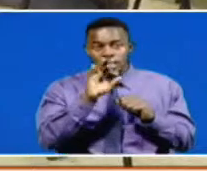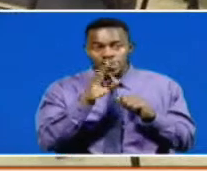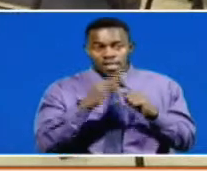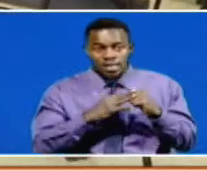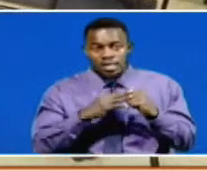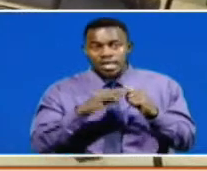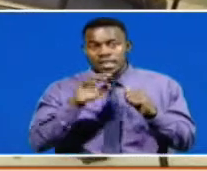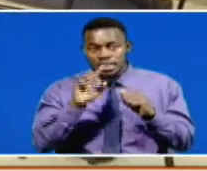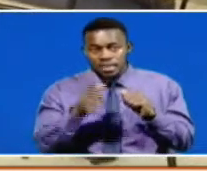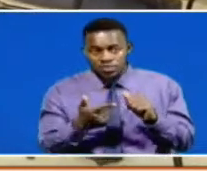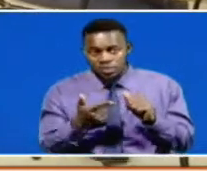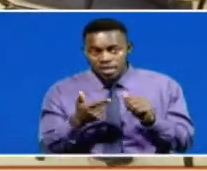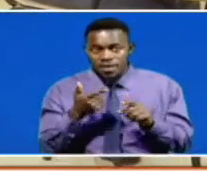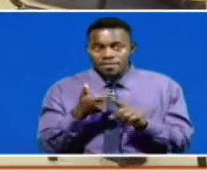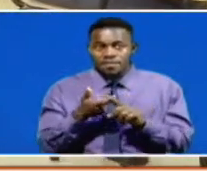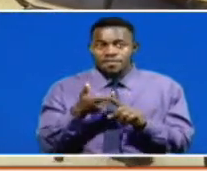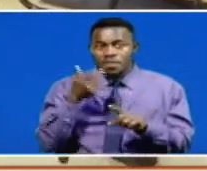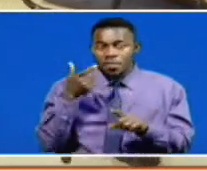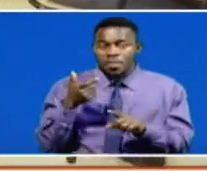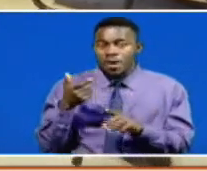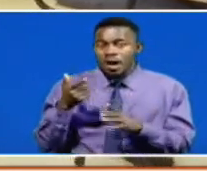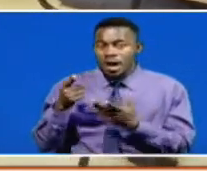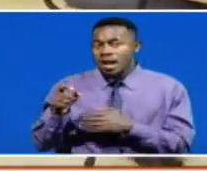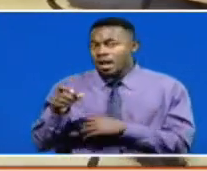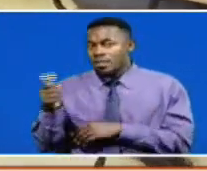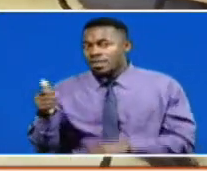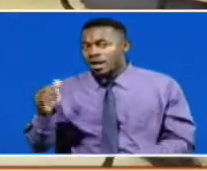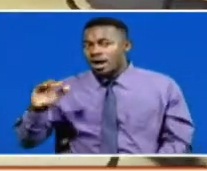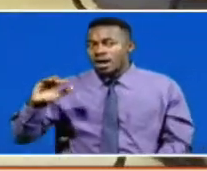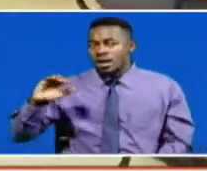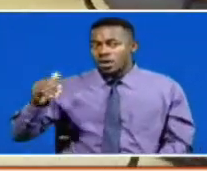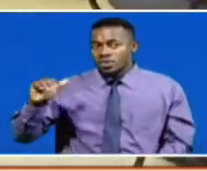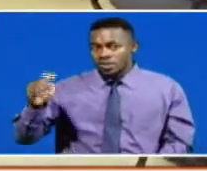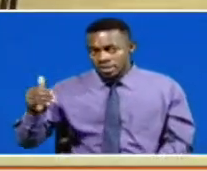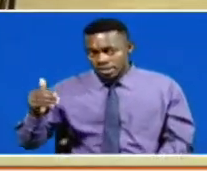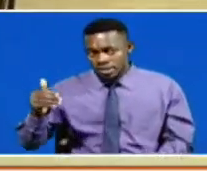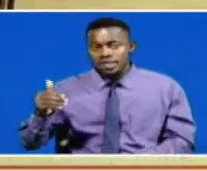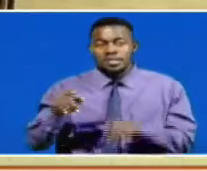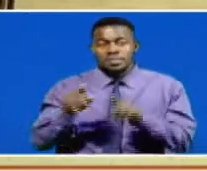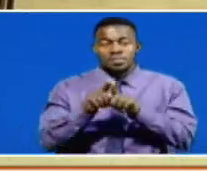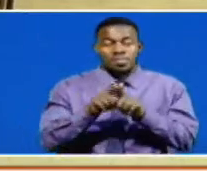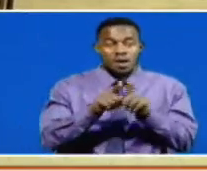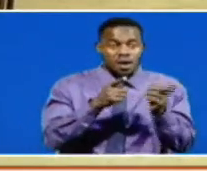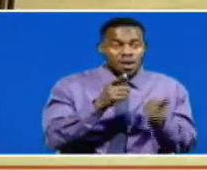examination from Wanjohi sub-county in Nyandarua and Kopsiro sub-county in Bungoma County